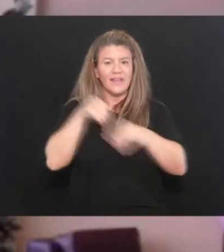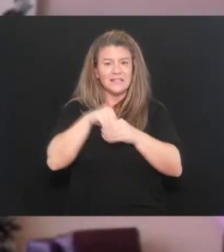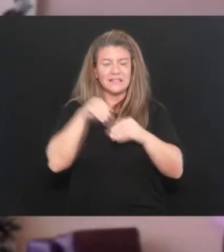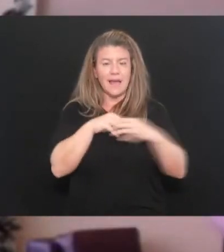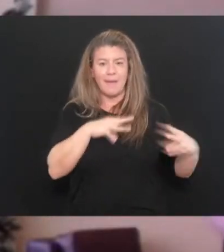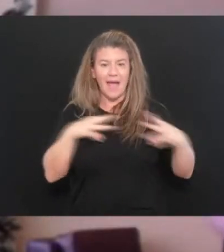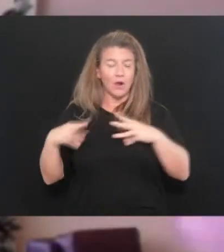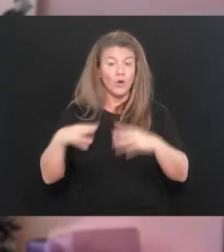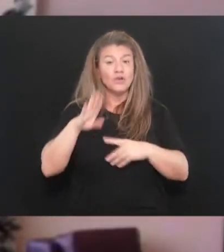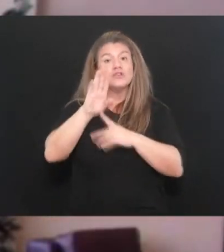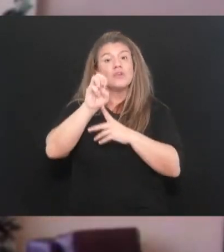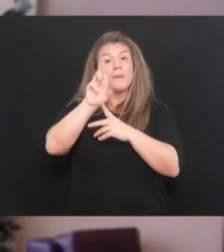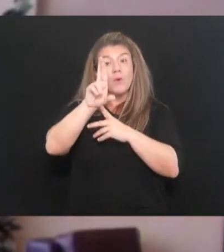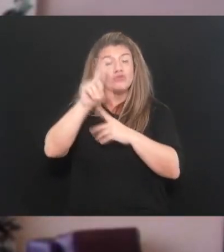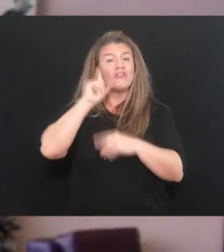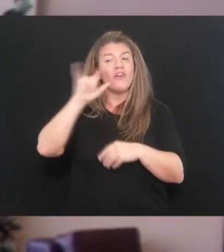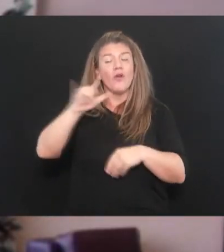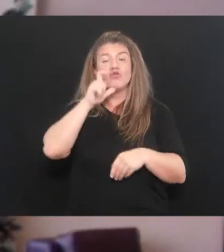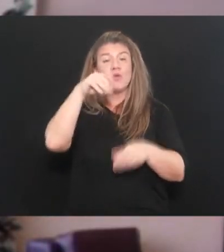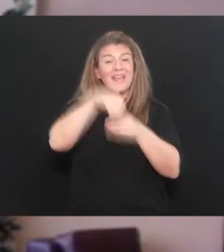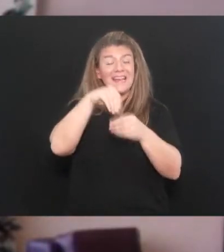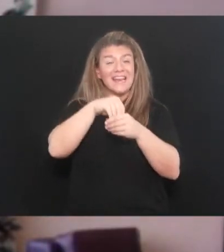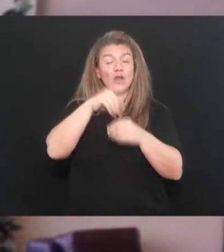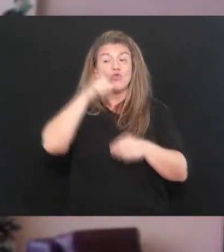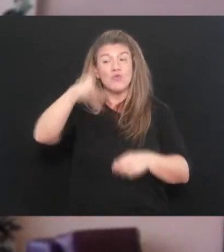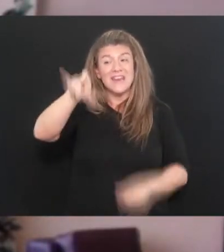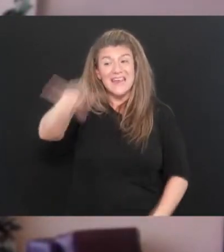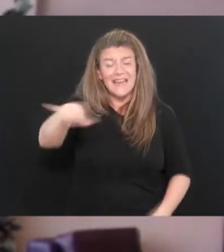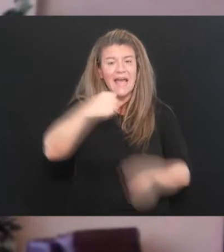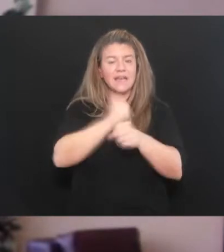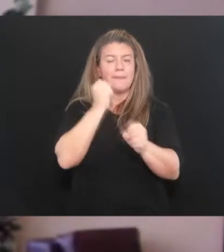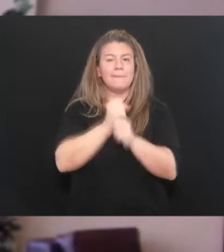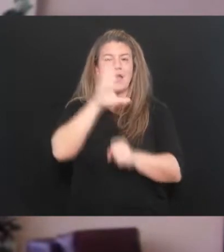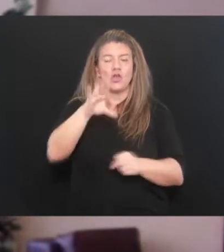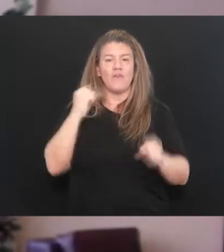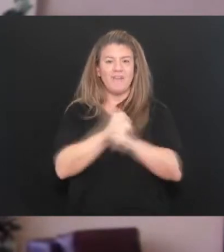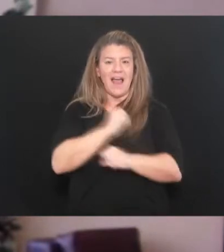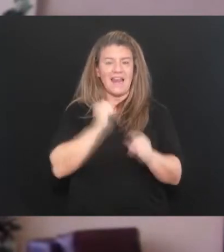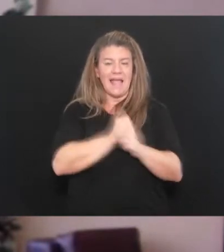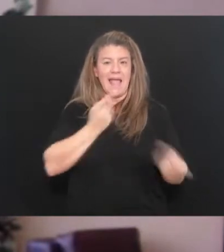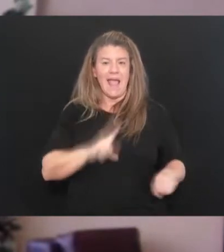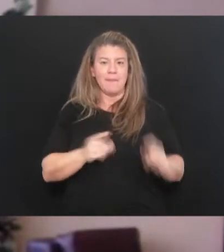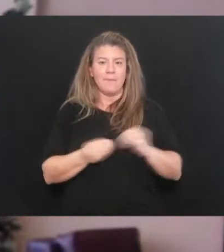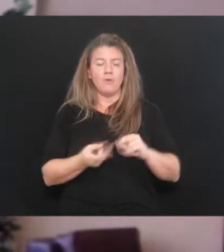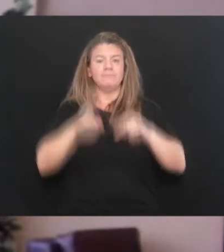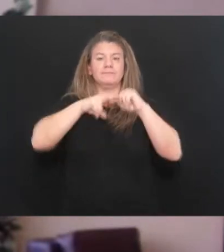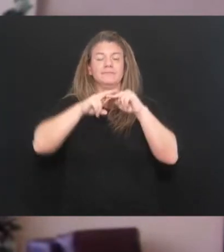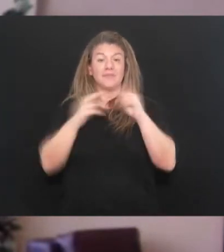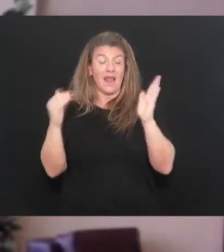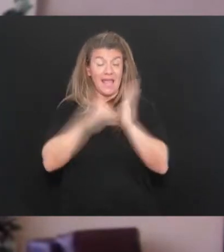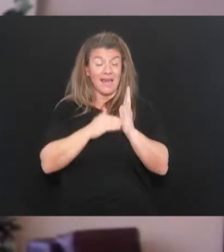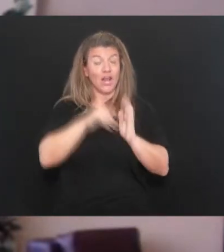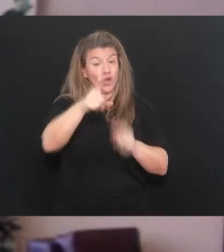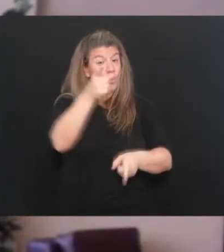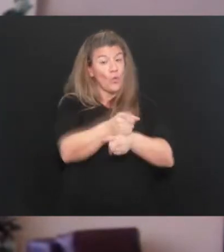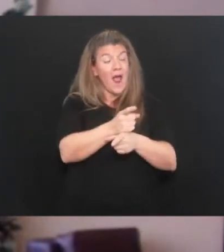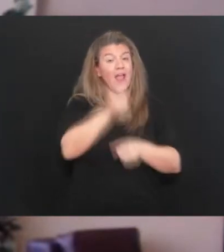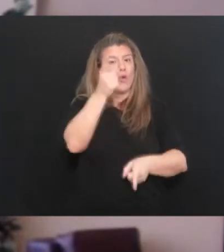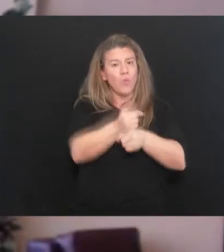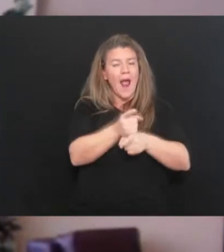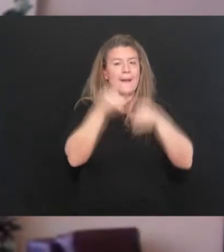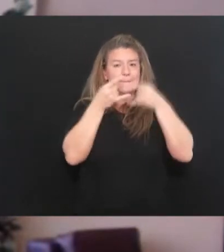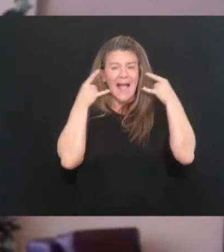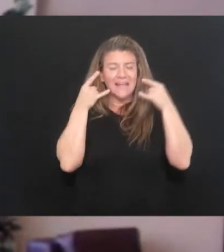for the people that need it make the threshold go back up again. So you're right, wearing the right mask the right